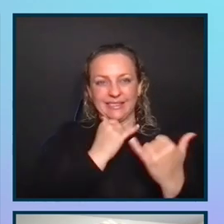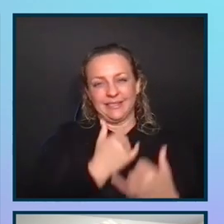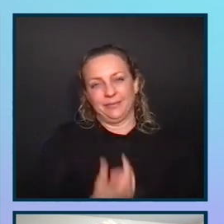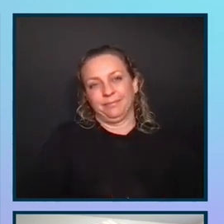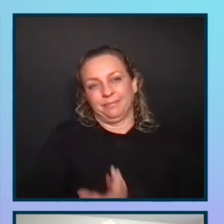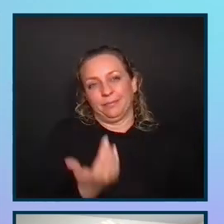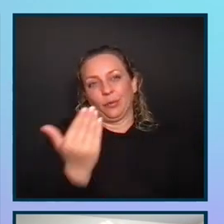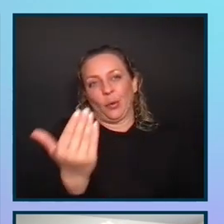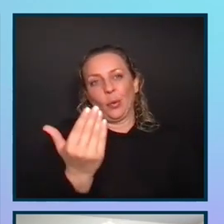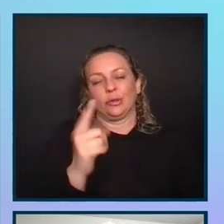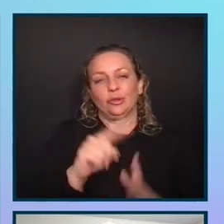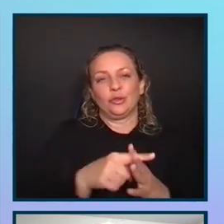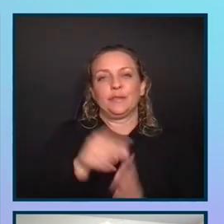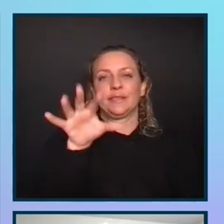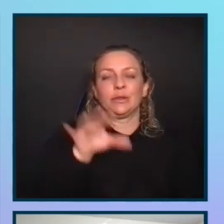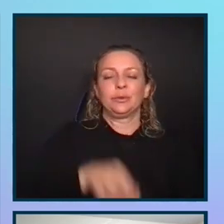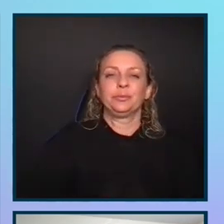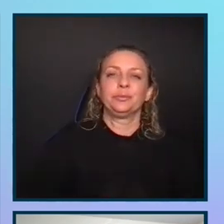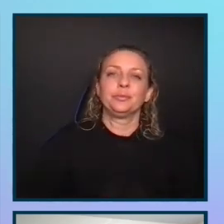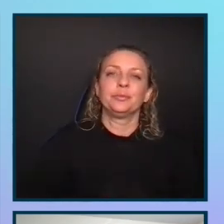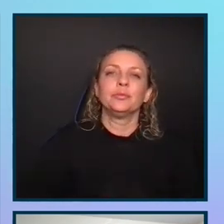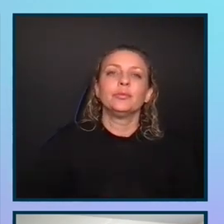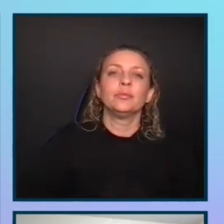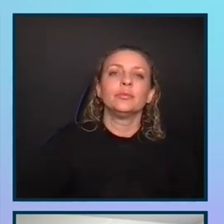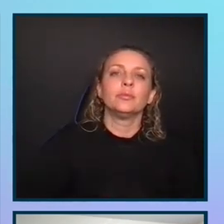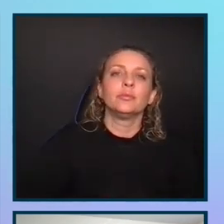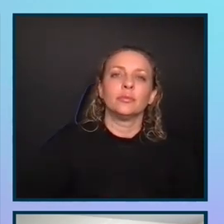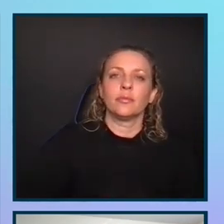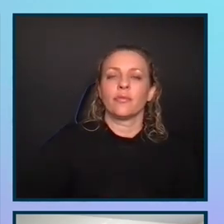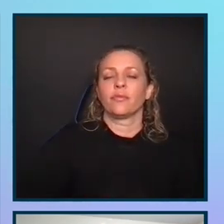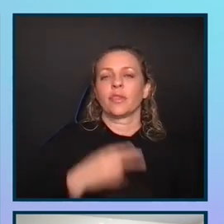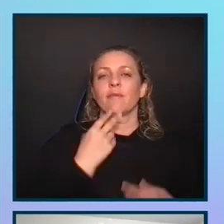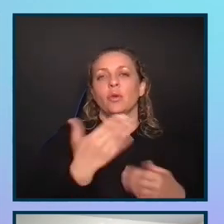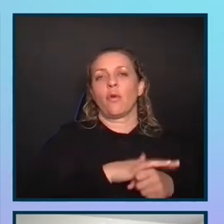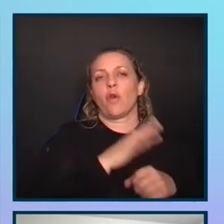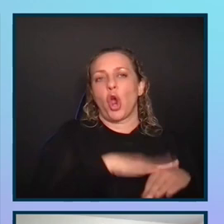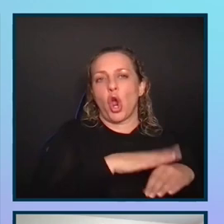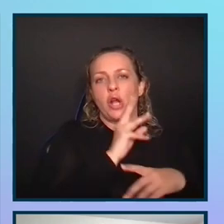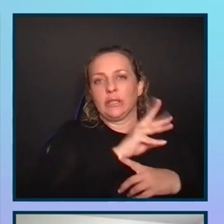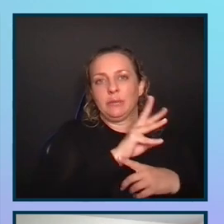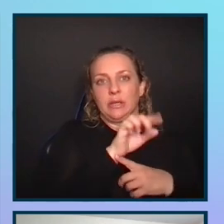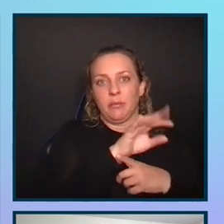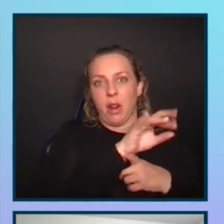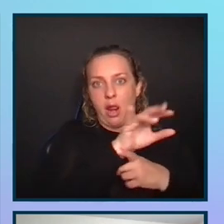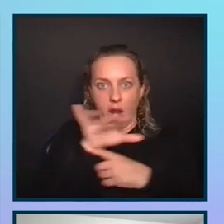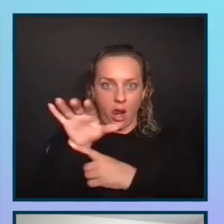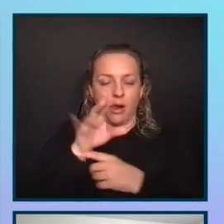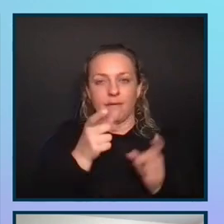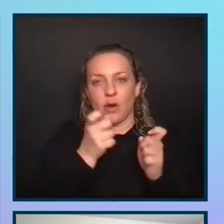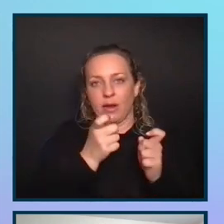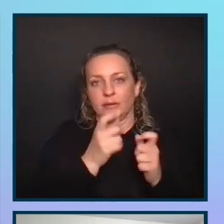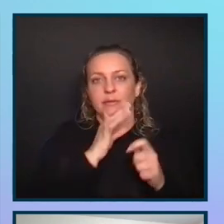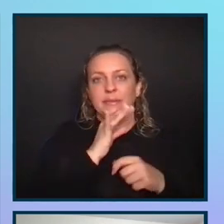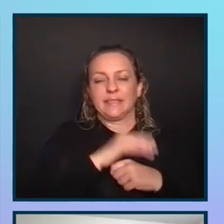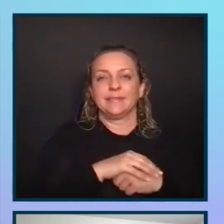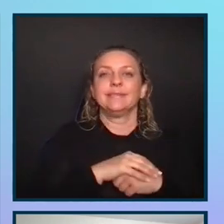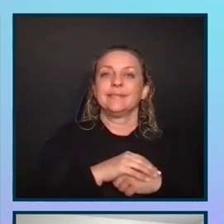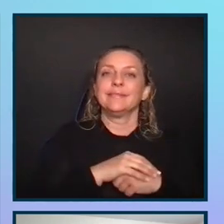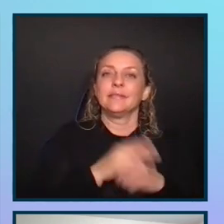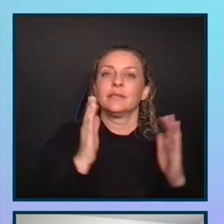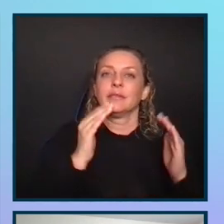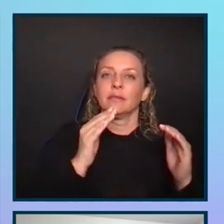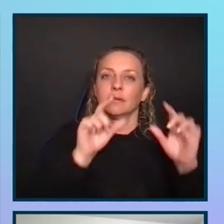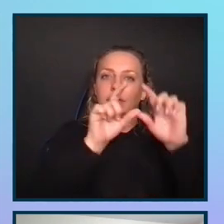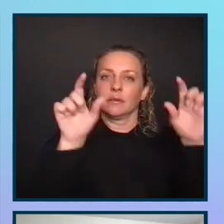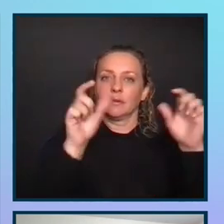ahead. VoiceOver on Google, www.ibobs.com, heading. Previous, button. Refresh